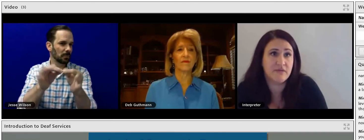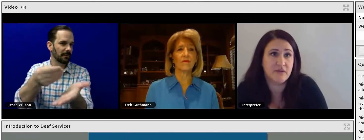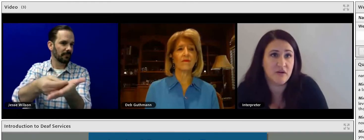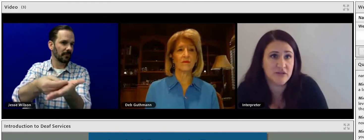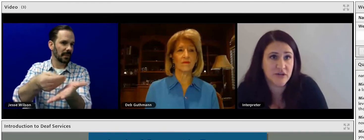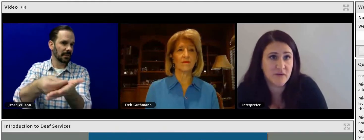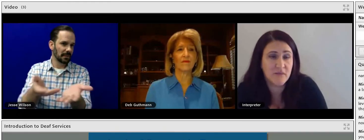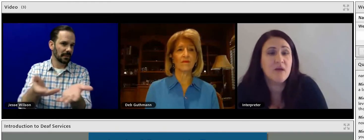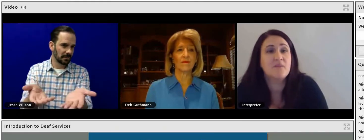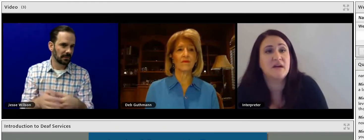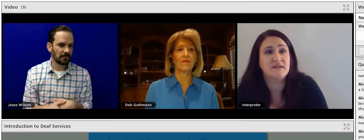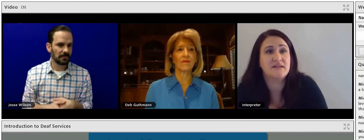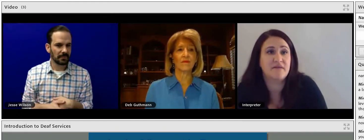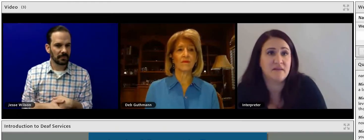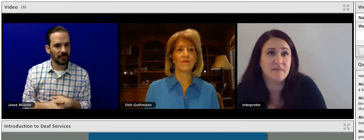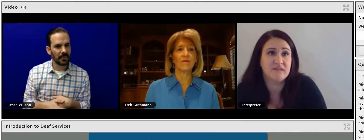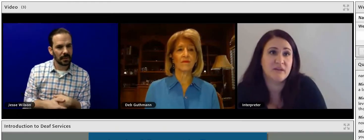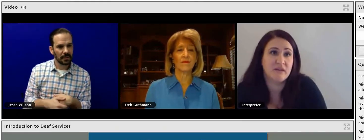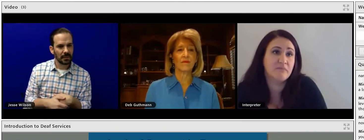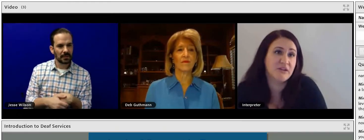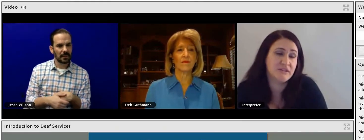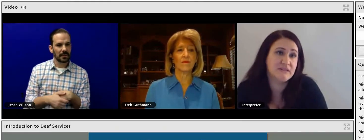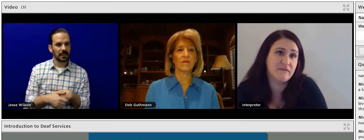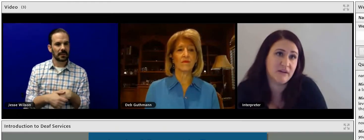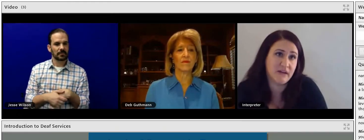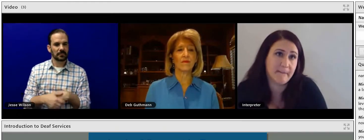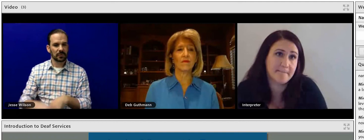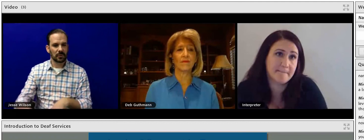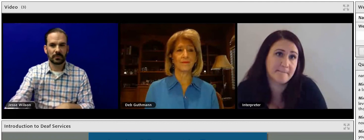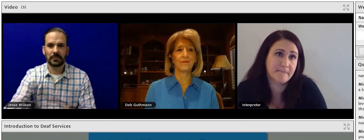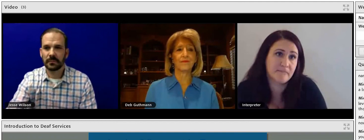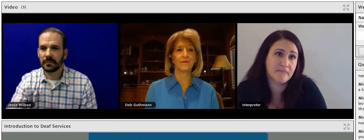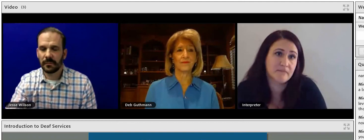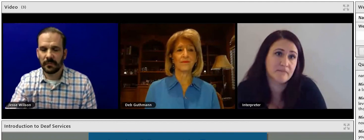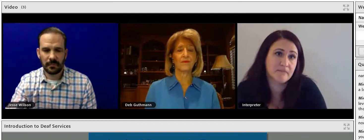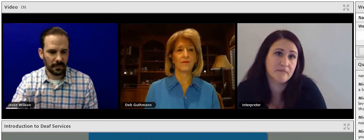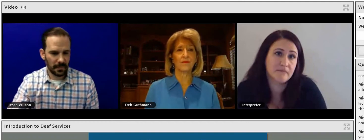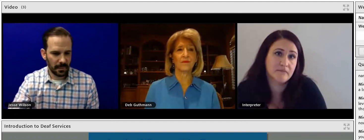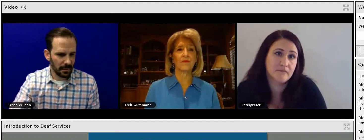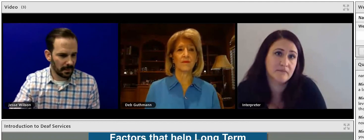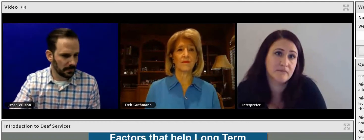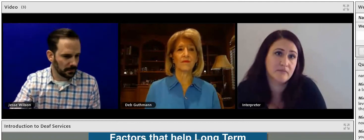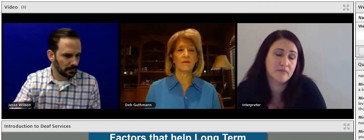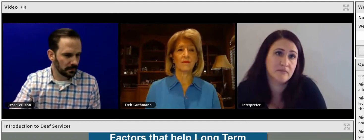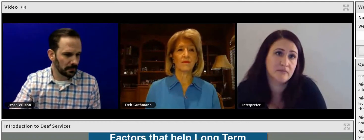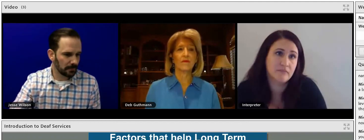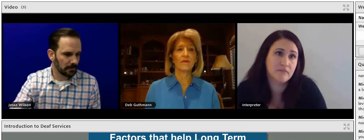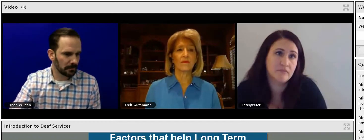interpreters for the long term because of the limits with budgets and funding.